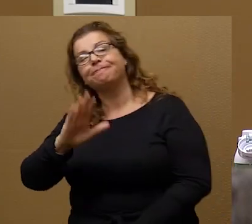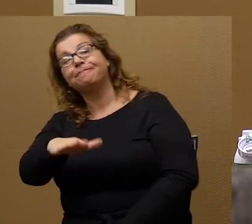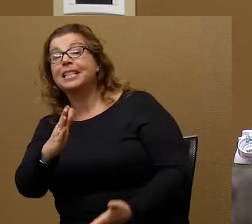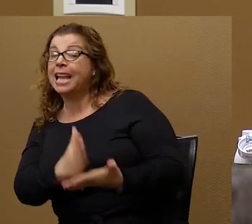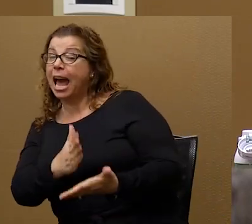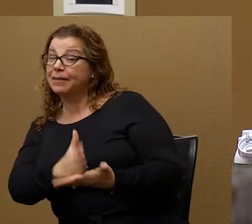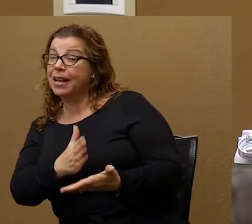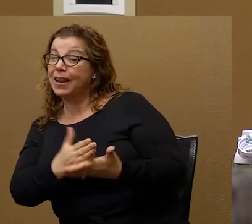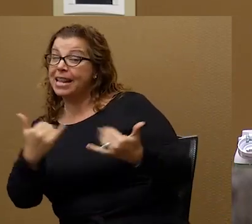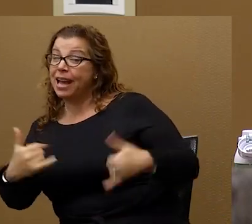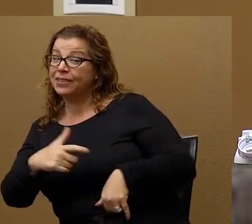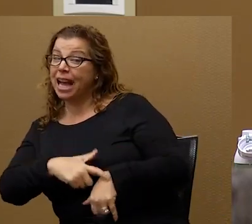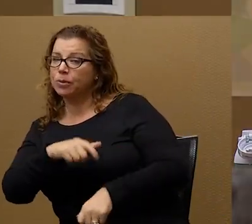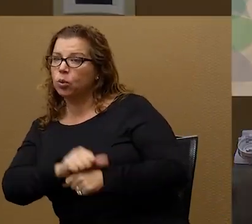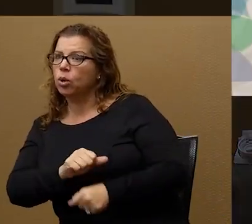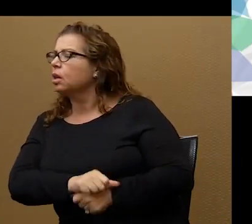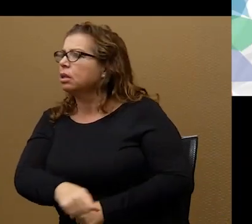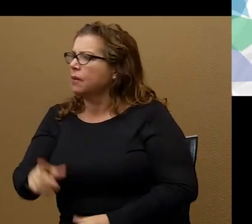cool.